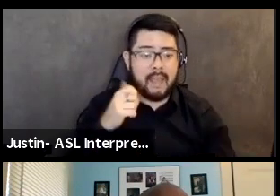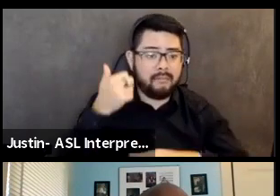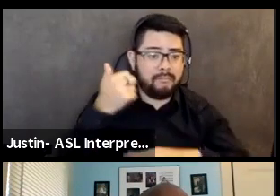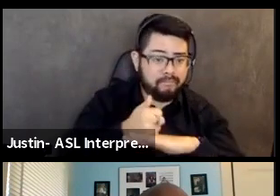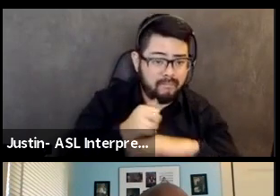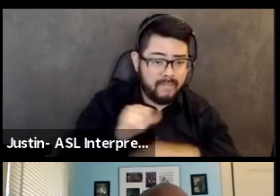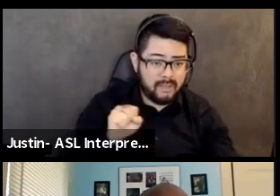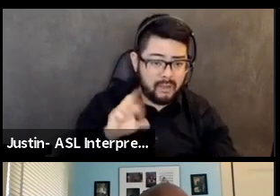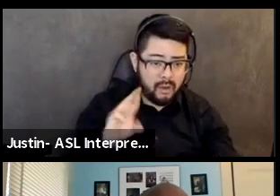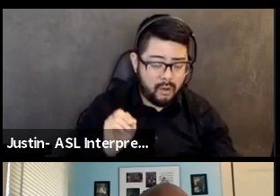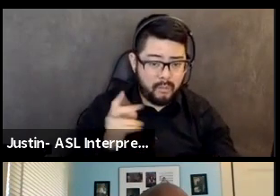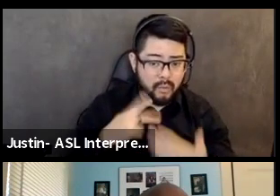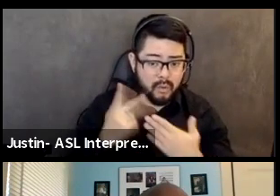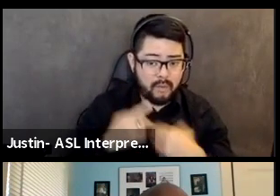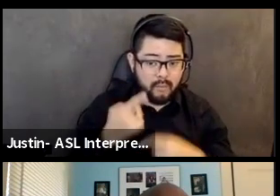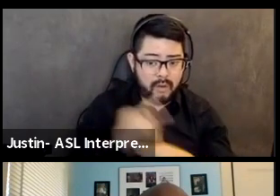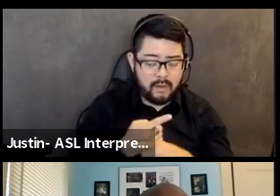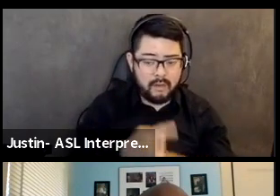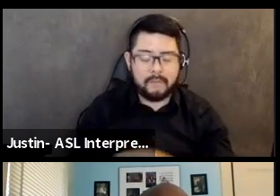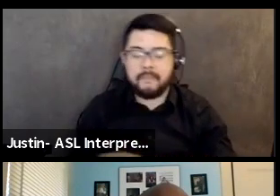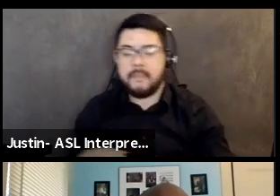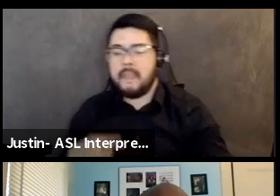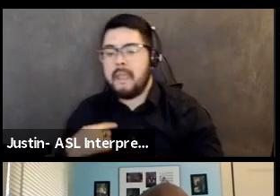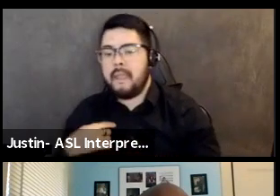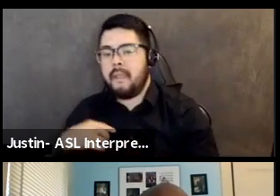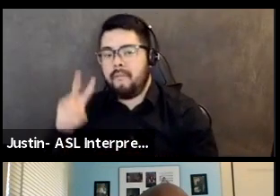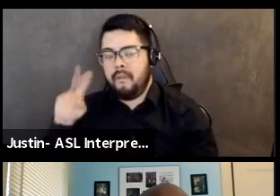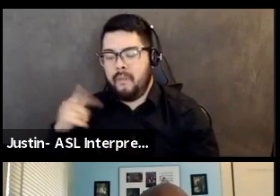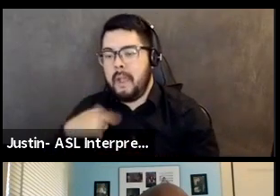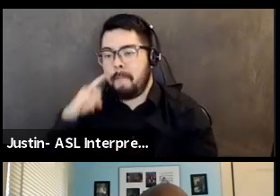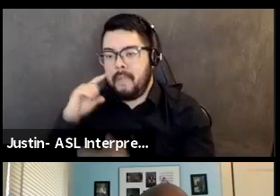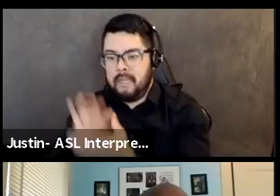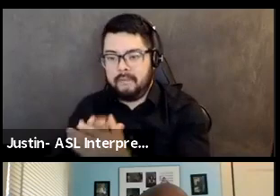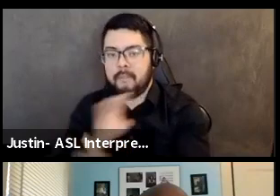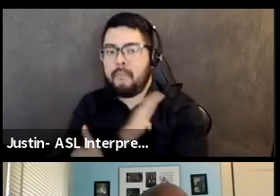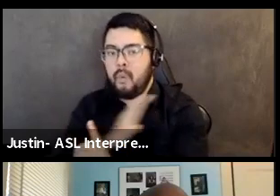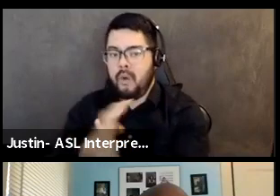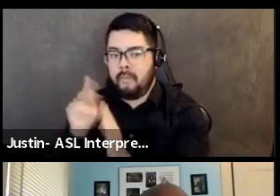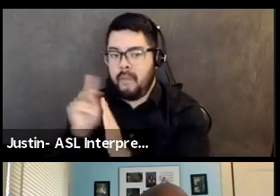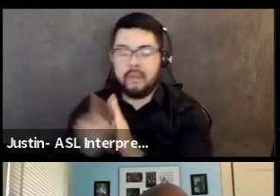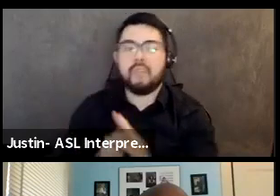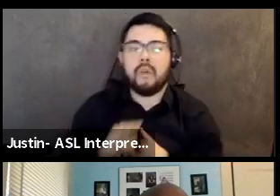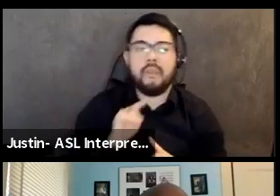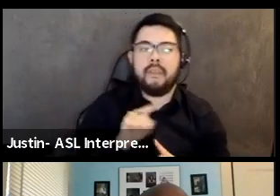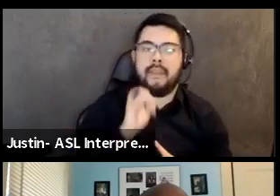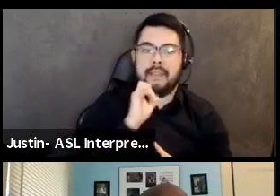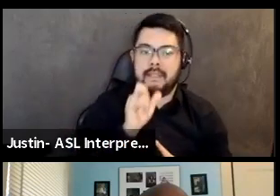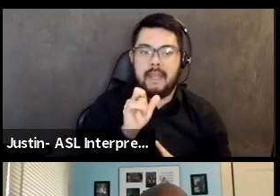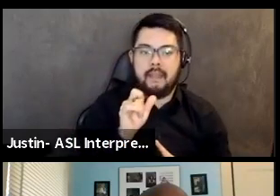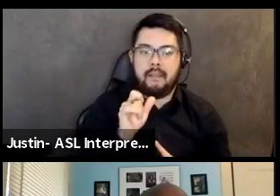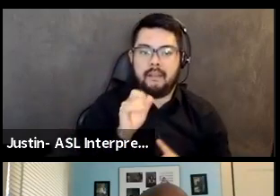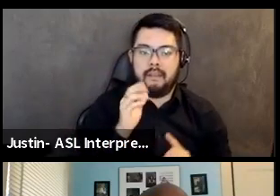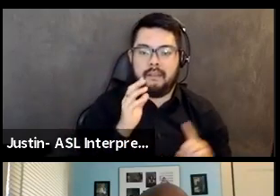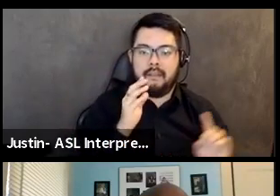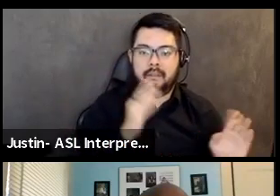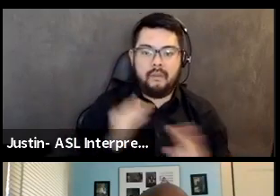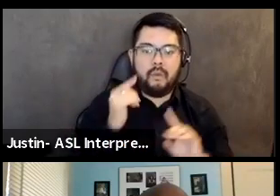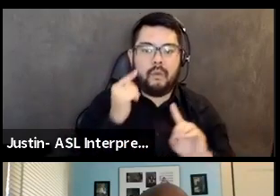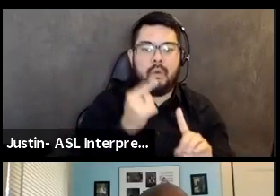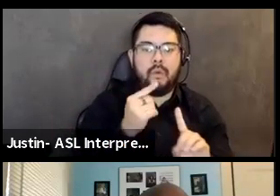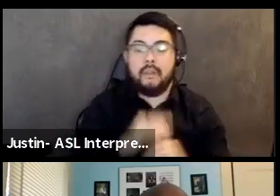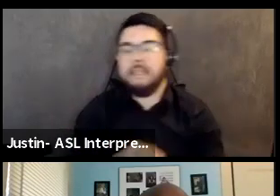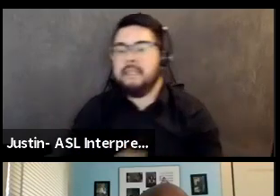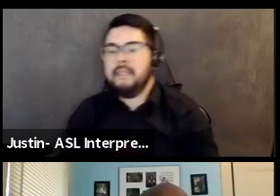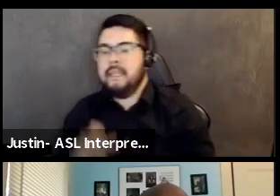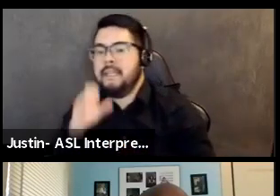program is that correct no i believe that would be a board policy and would require okay so that's not something you're prepared to do that's not